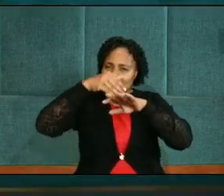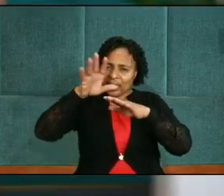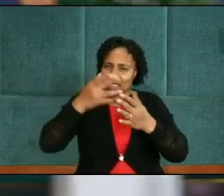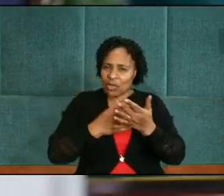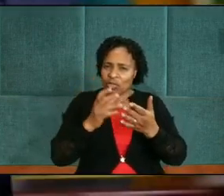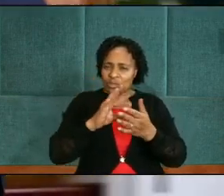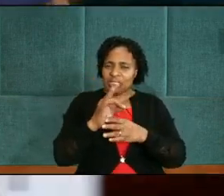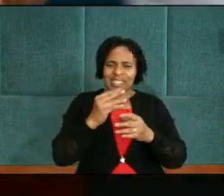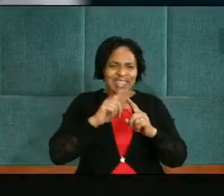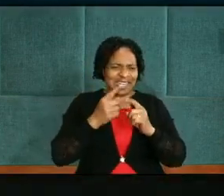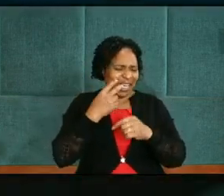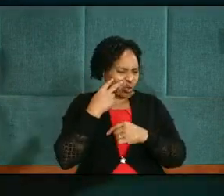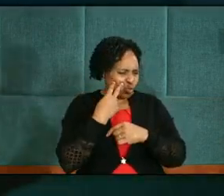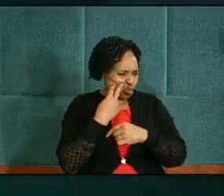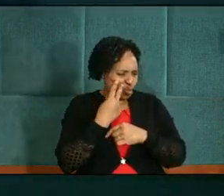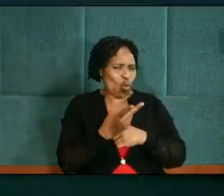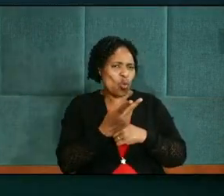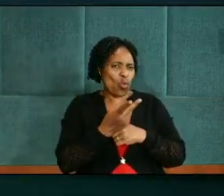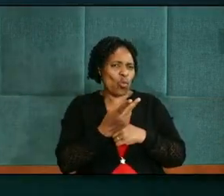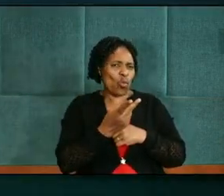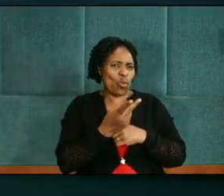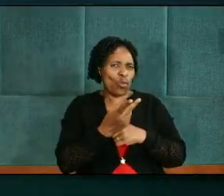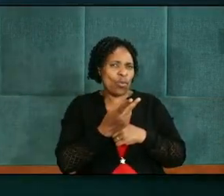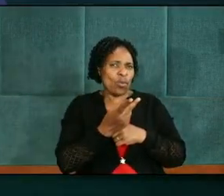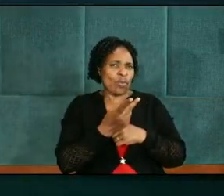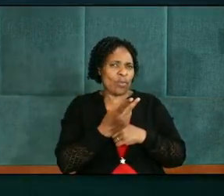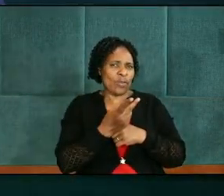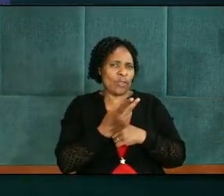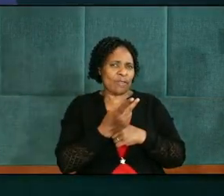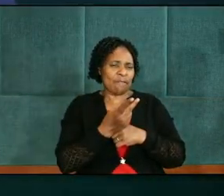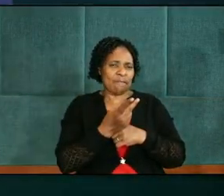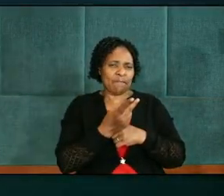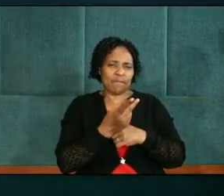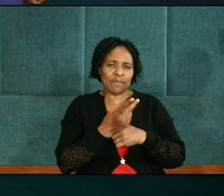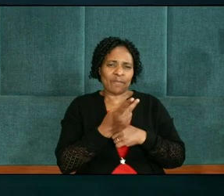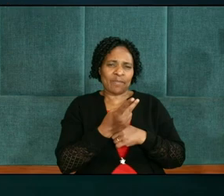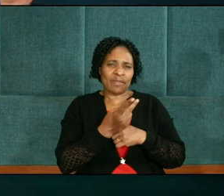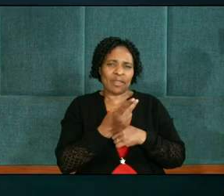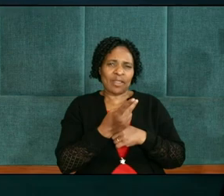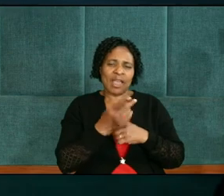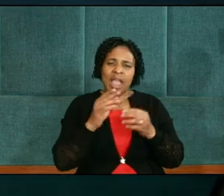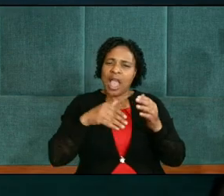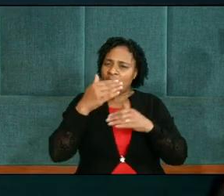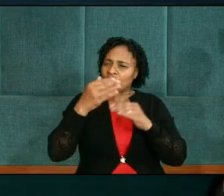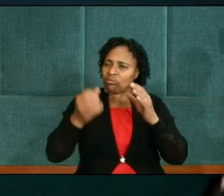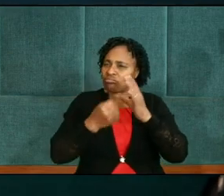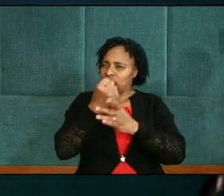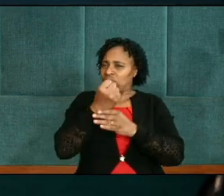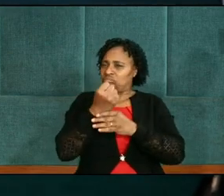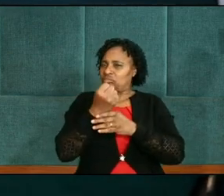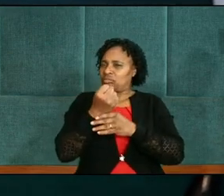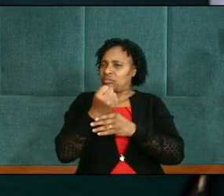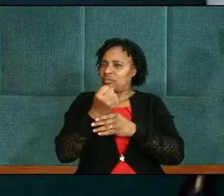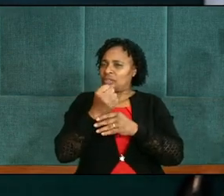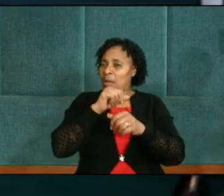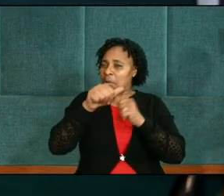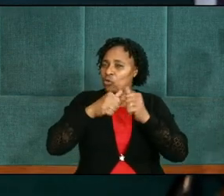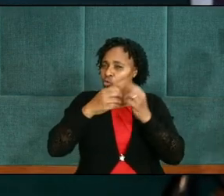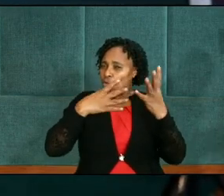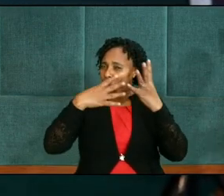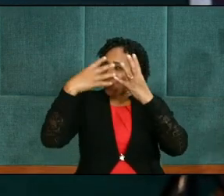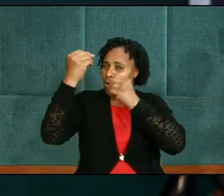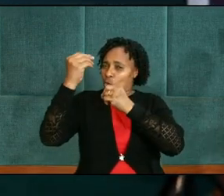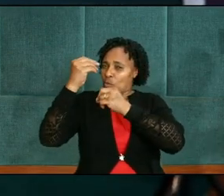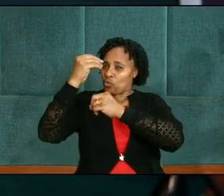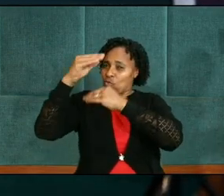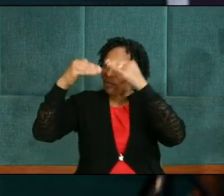I noticed, I keep researching, and then I noticed, oh, he did that just after he resurrected and about to leave,